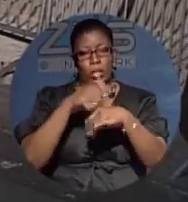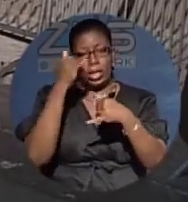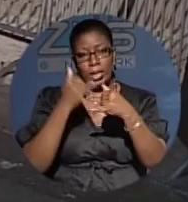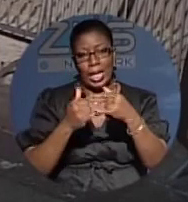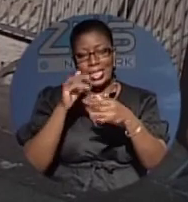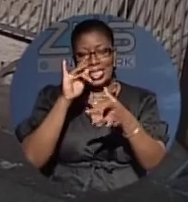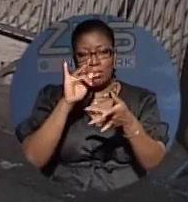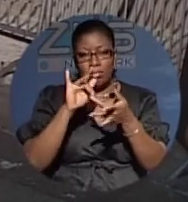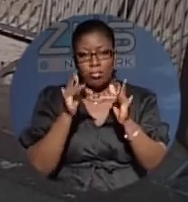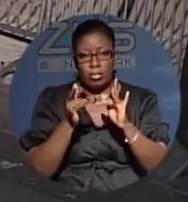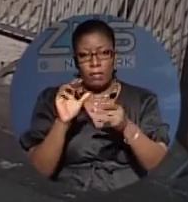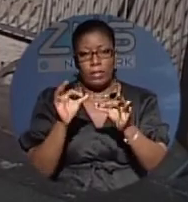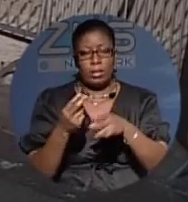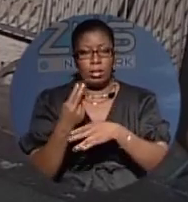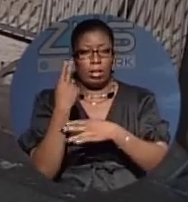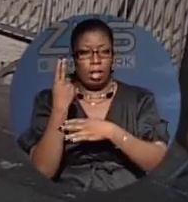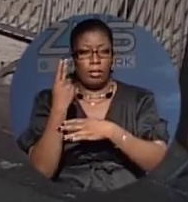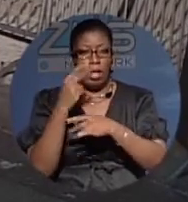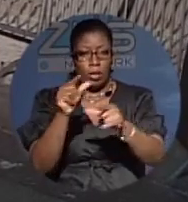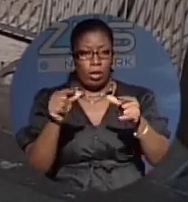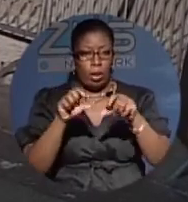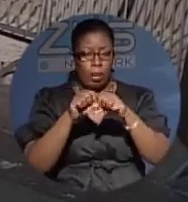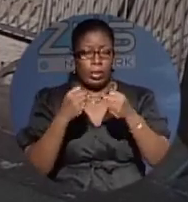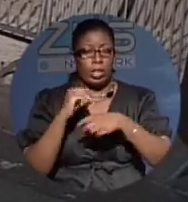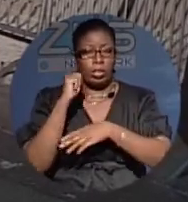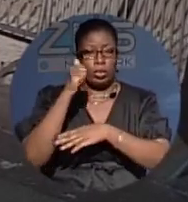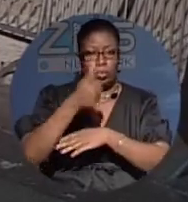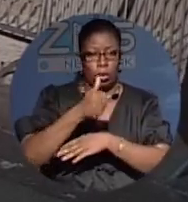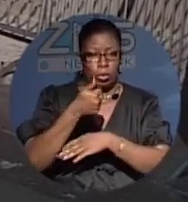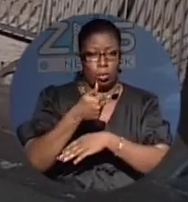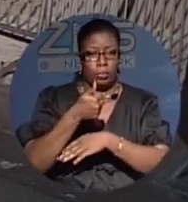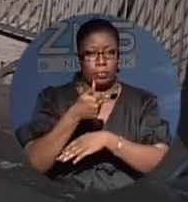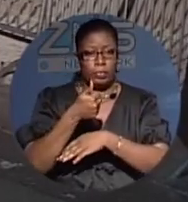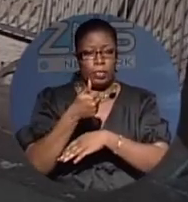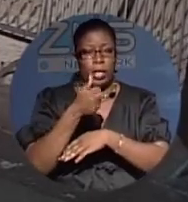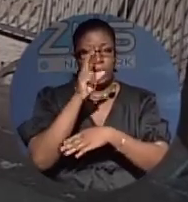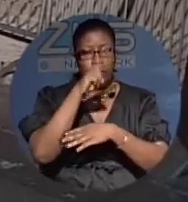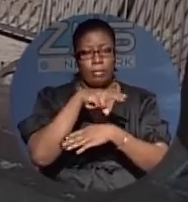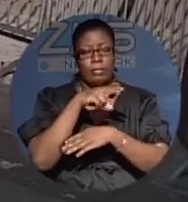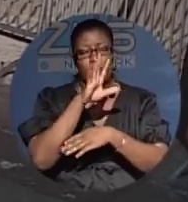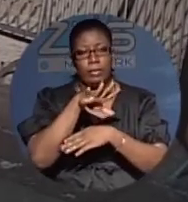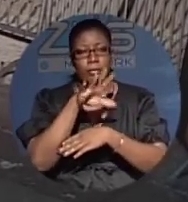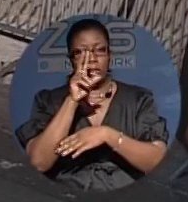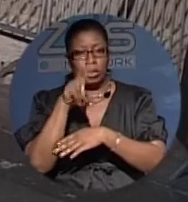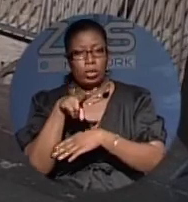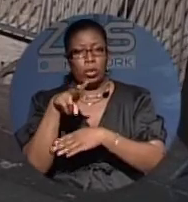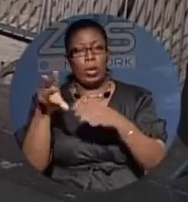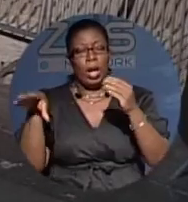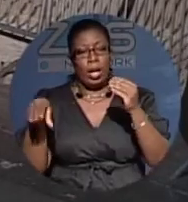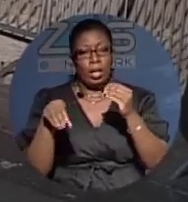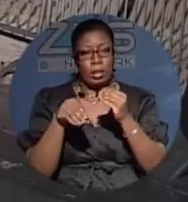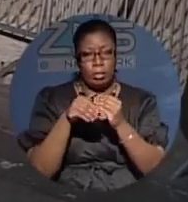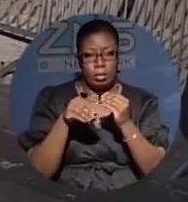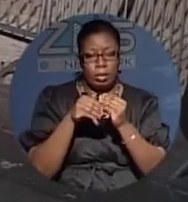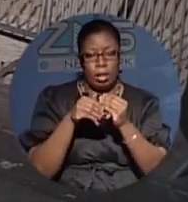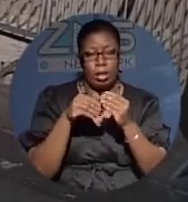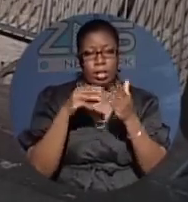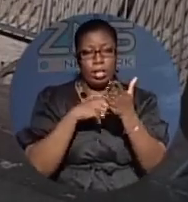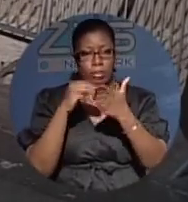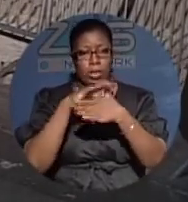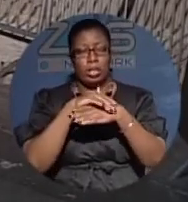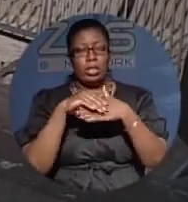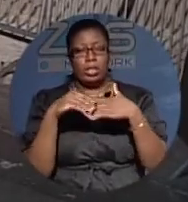final touches for the groundbreaking ceremony tomorrow. And well, the $52+ million critical care block